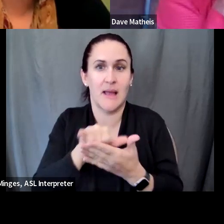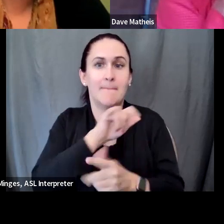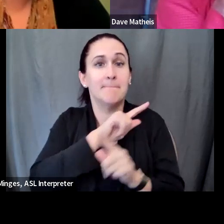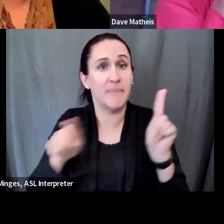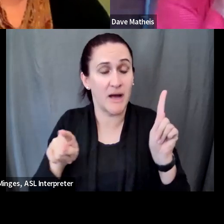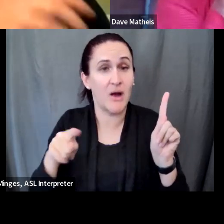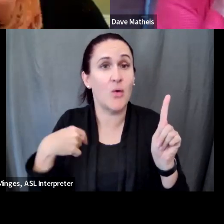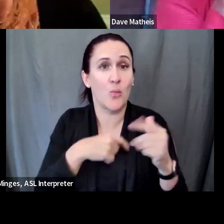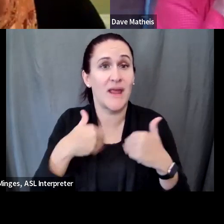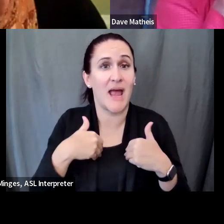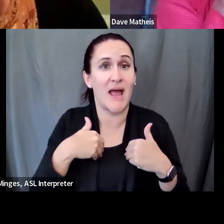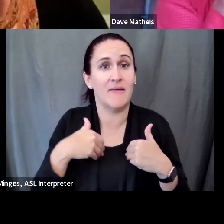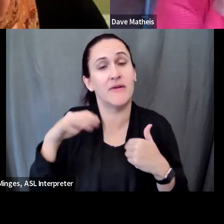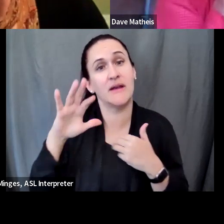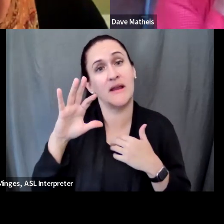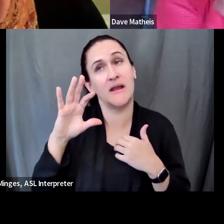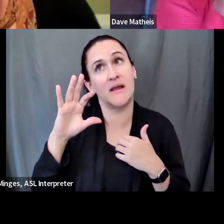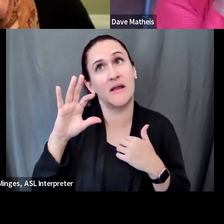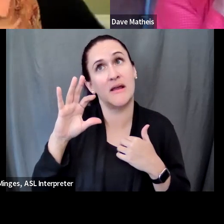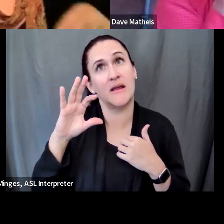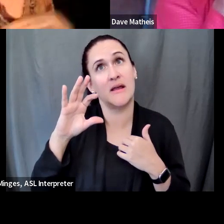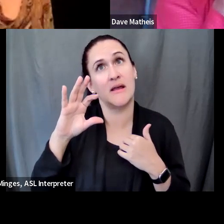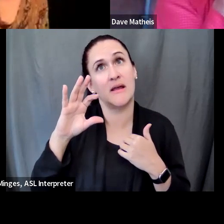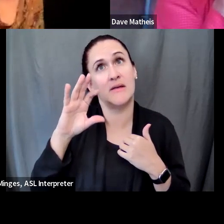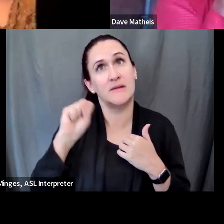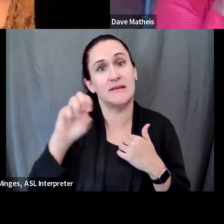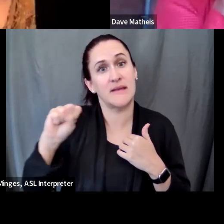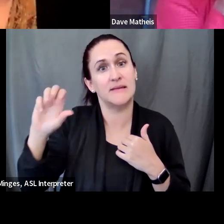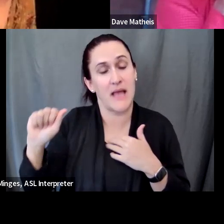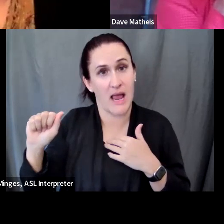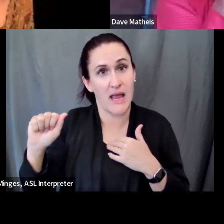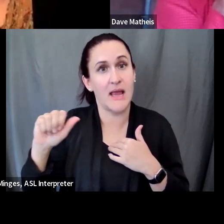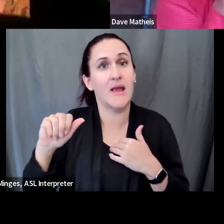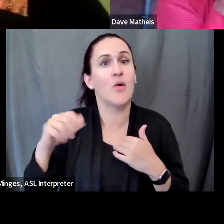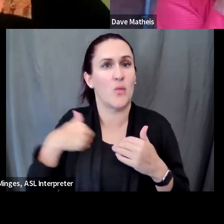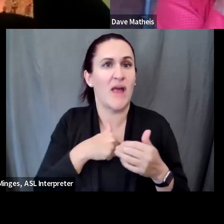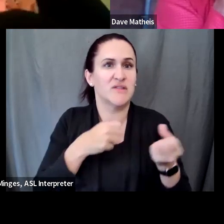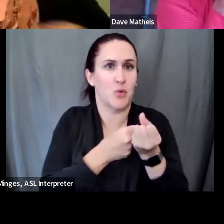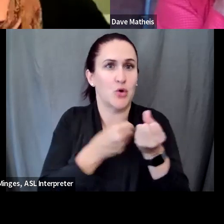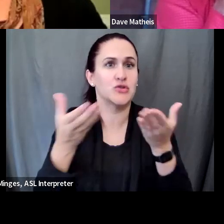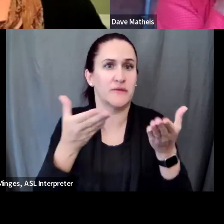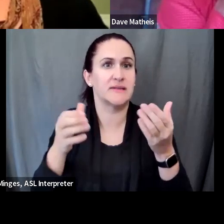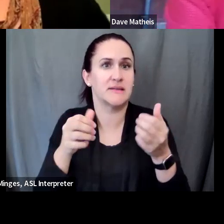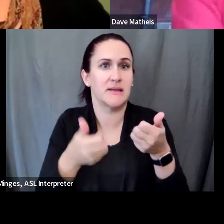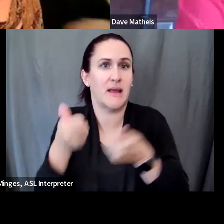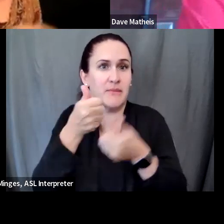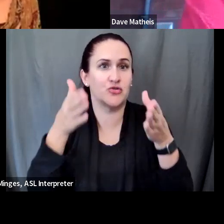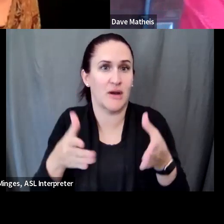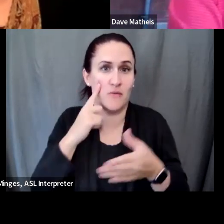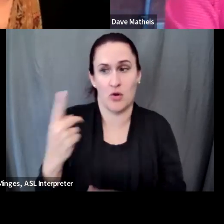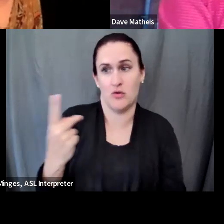an SSA, or a support and service administrator for the both of us.